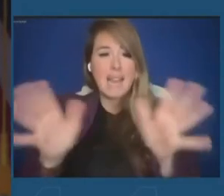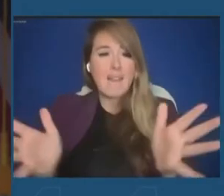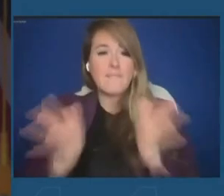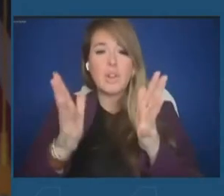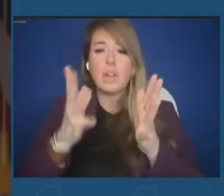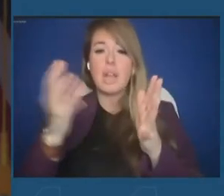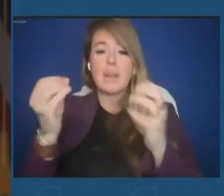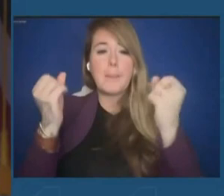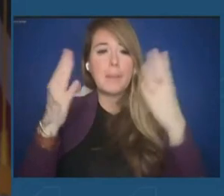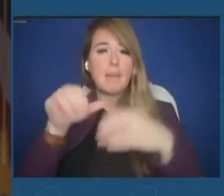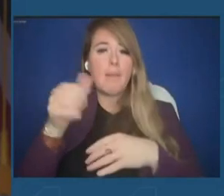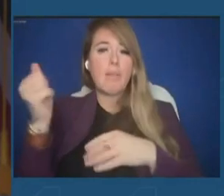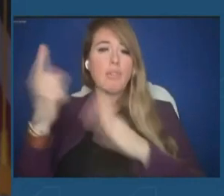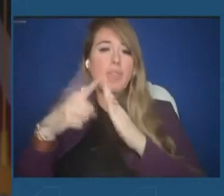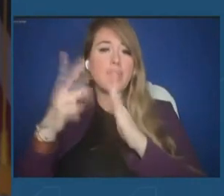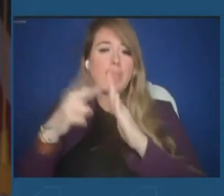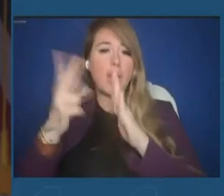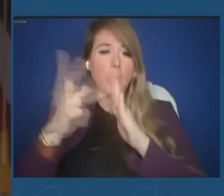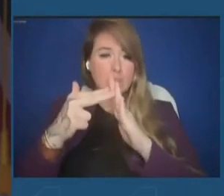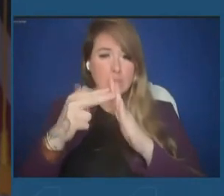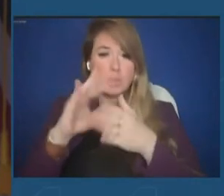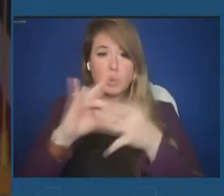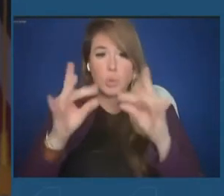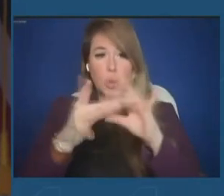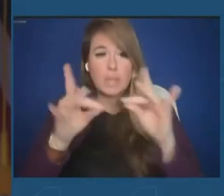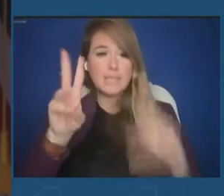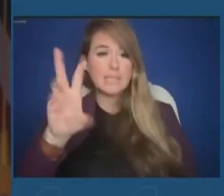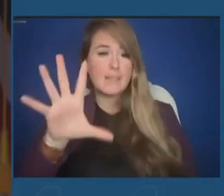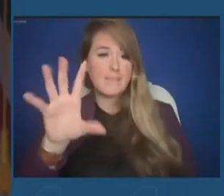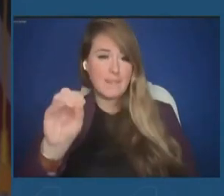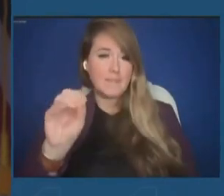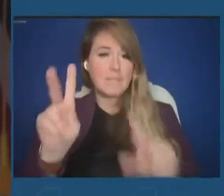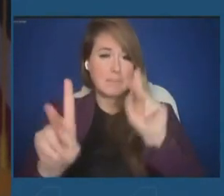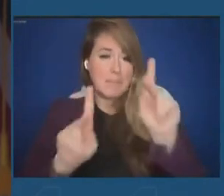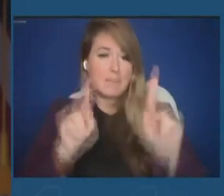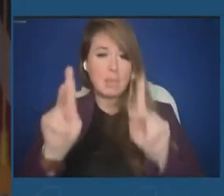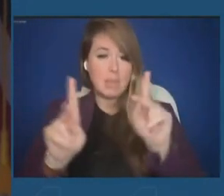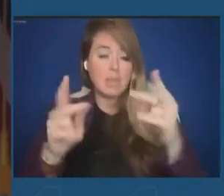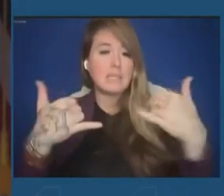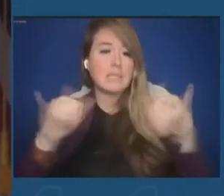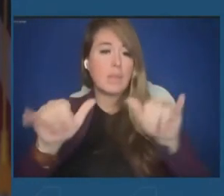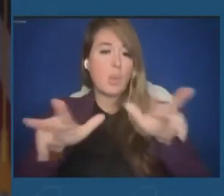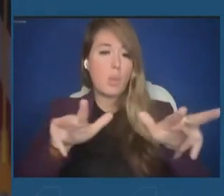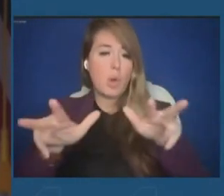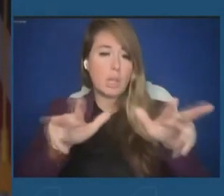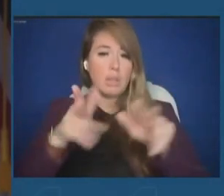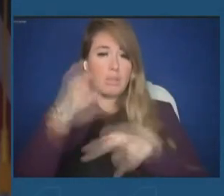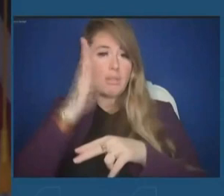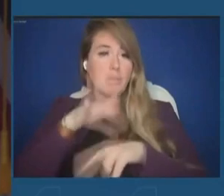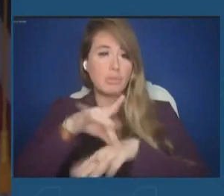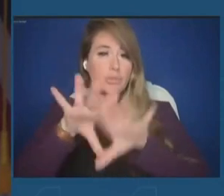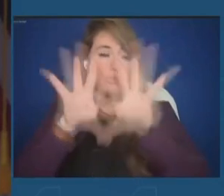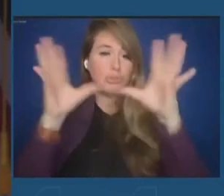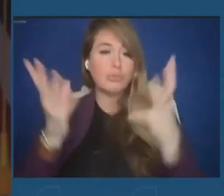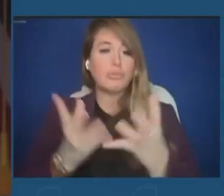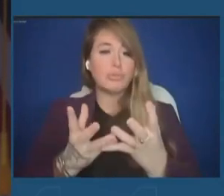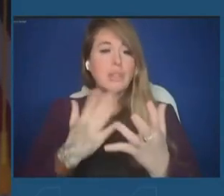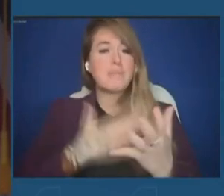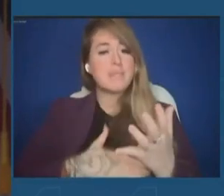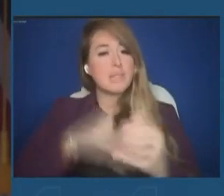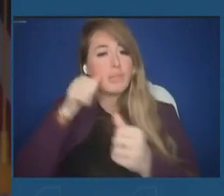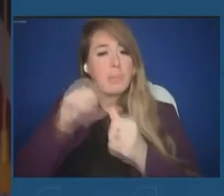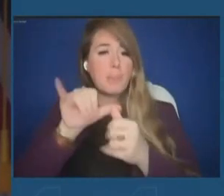other stories, 650 people are still walking God's earth. So please remember